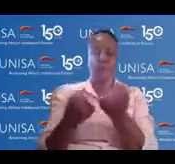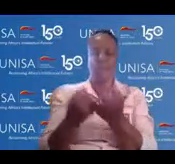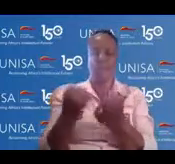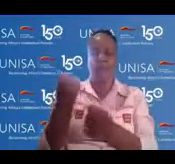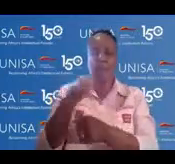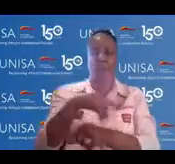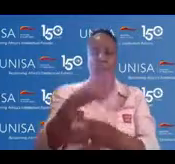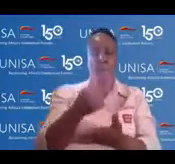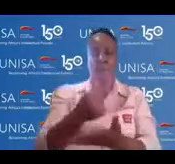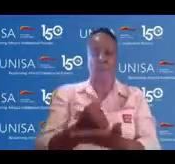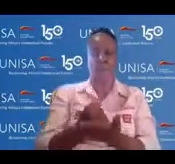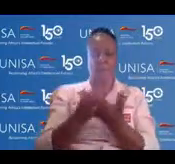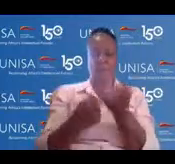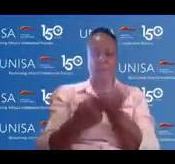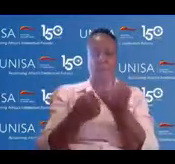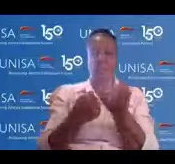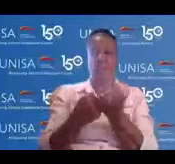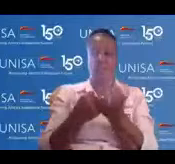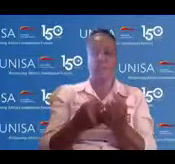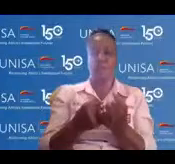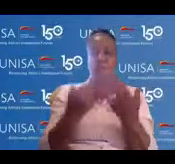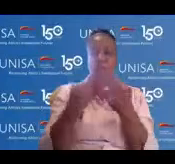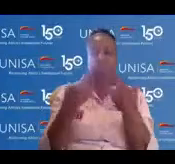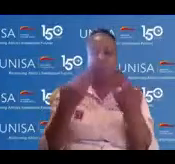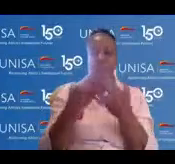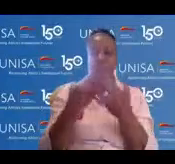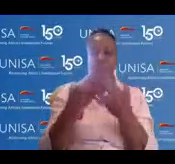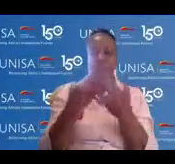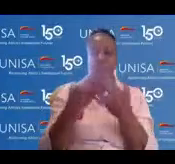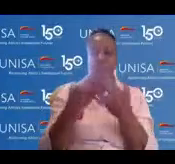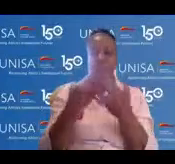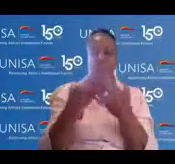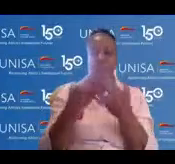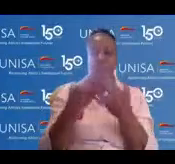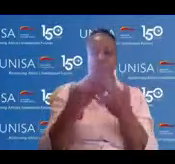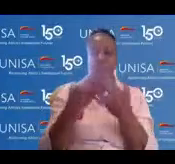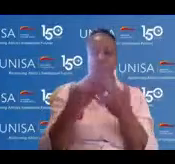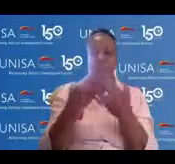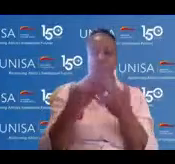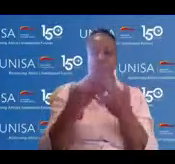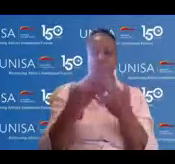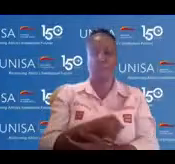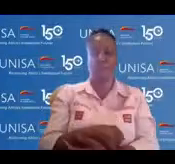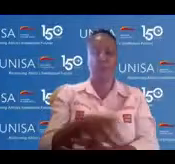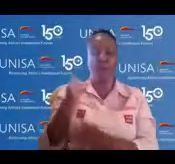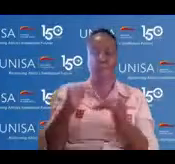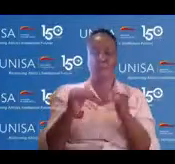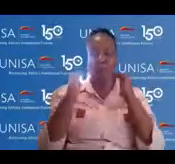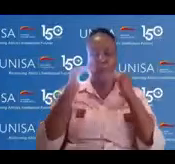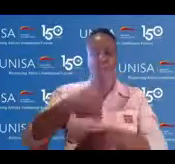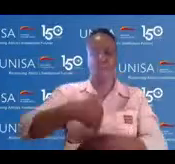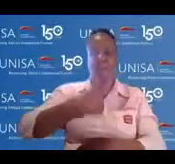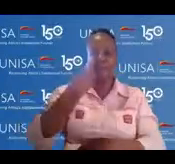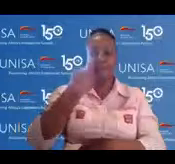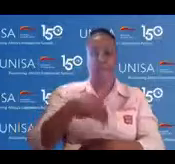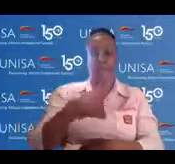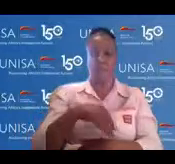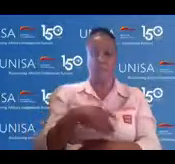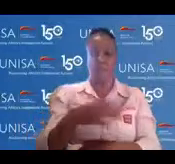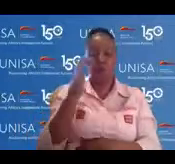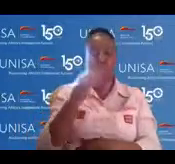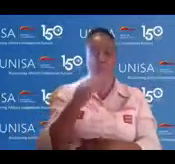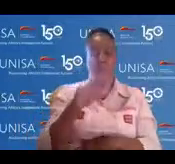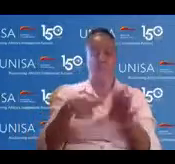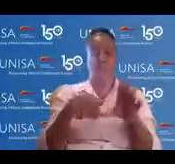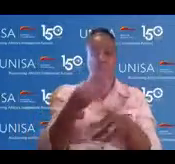Richard, for that, and also to Jessica for the academic integrity side. So now that you know step 2, what to actually do on the day when you